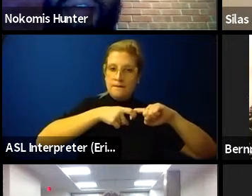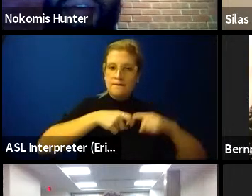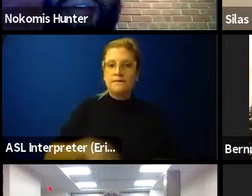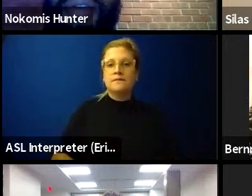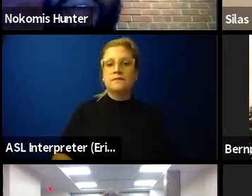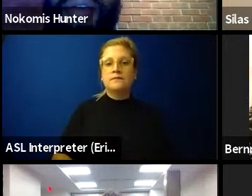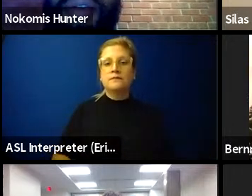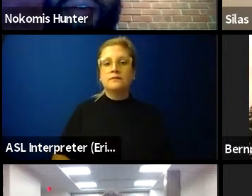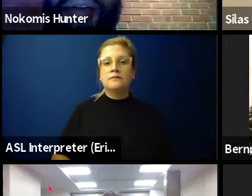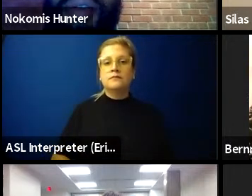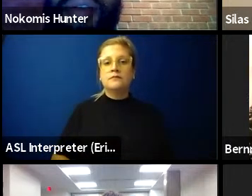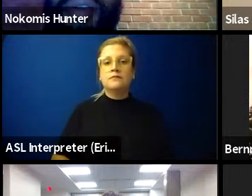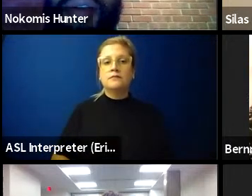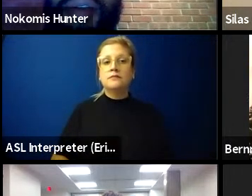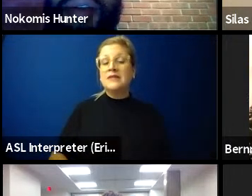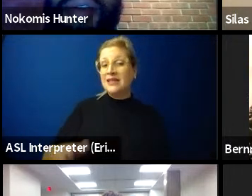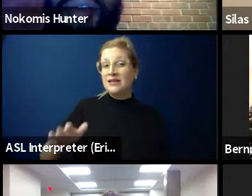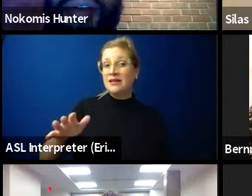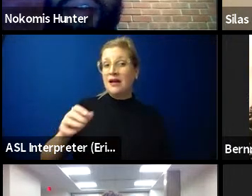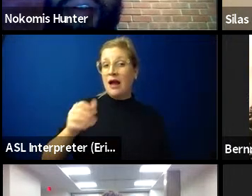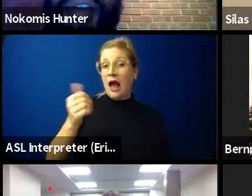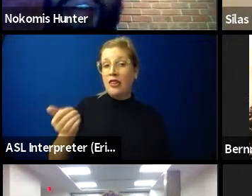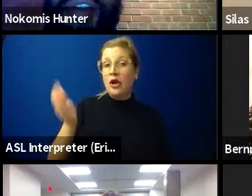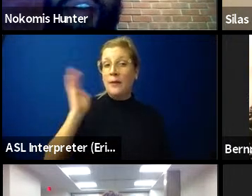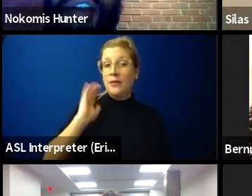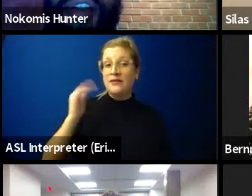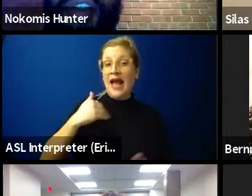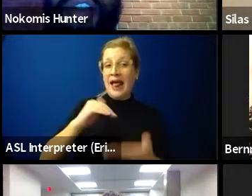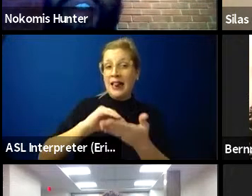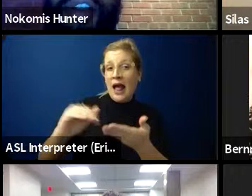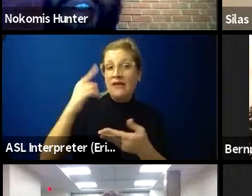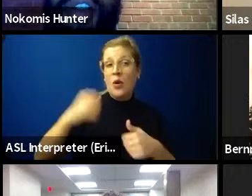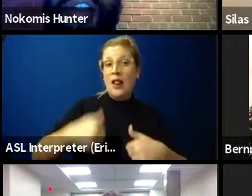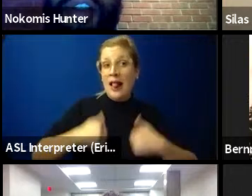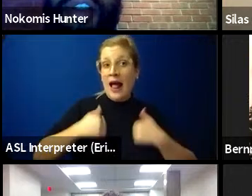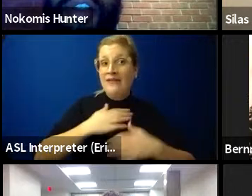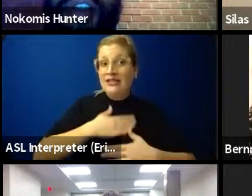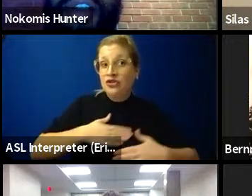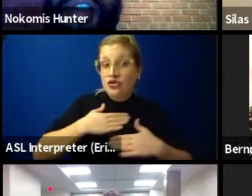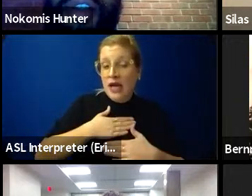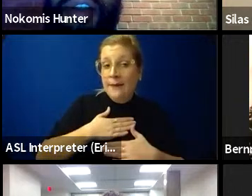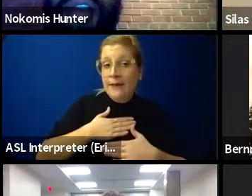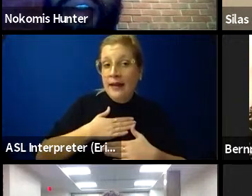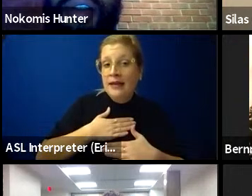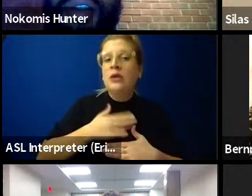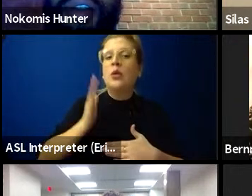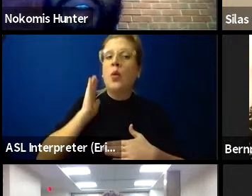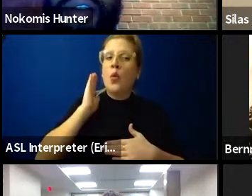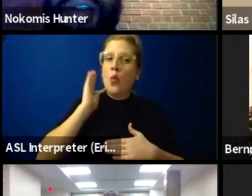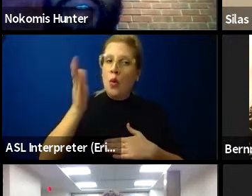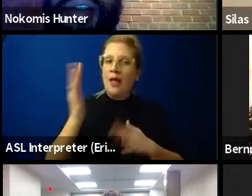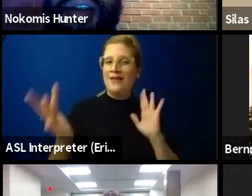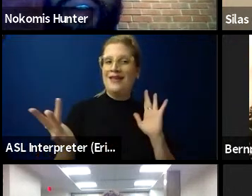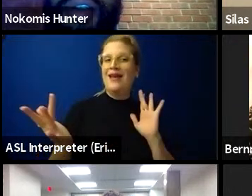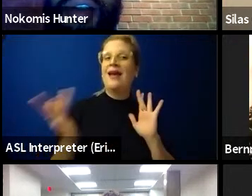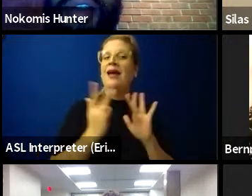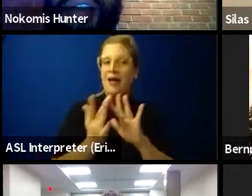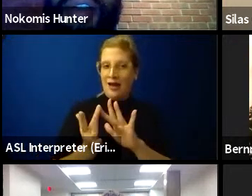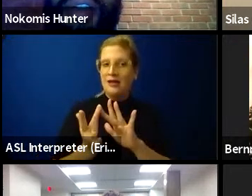Entities previously granted waiver for live entertainment pilot will be contacted